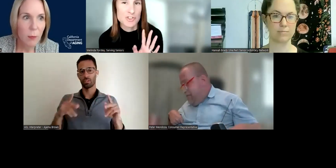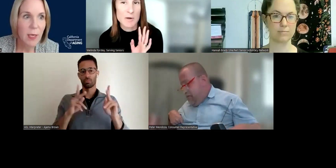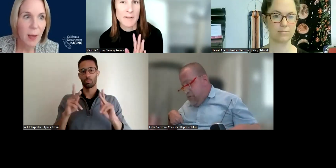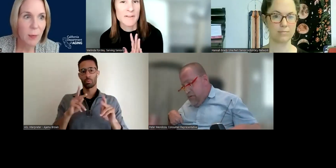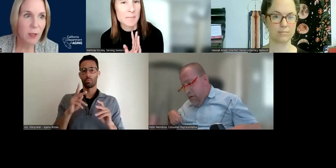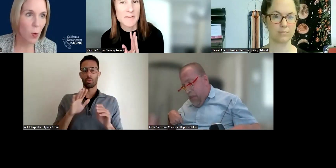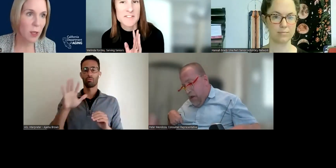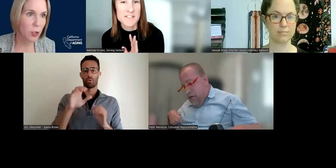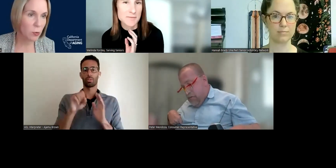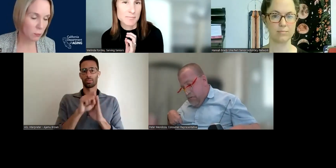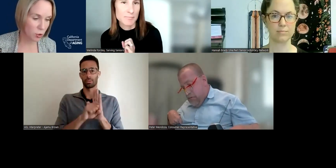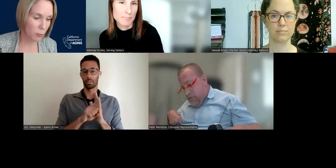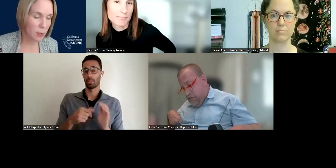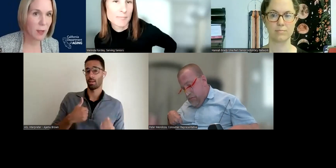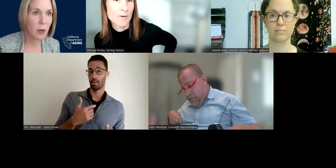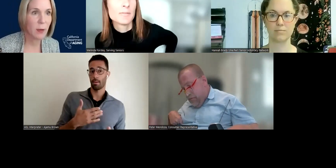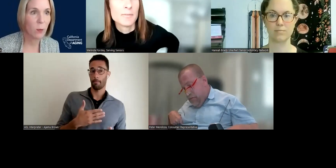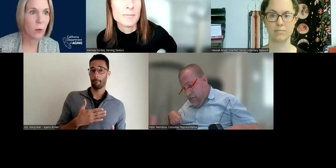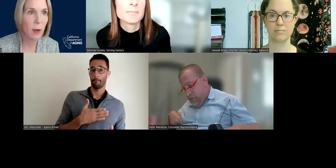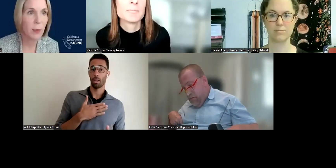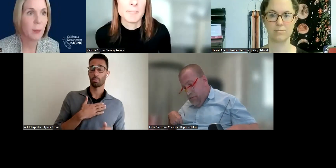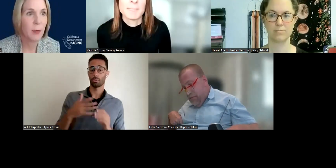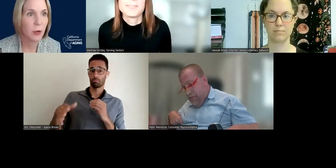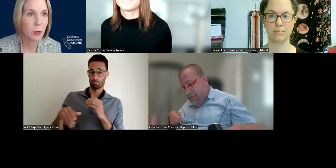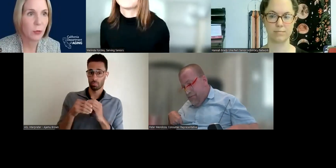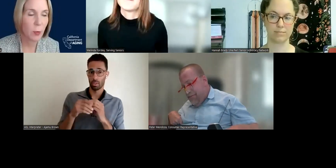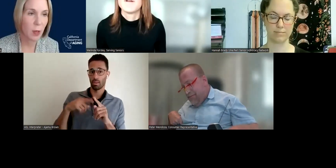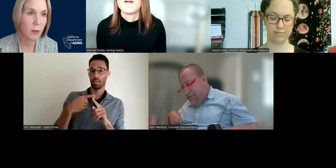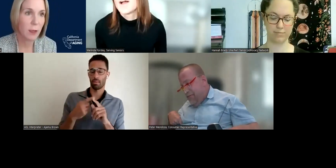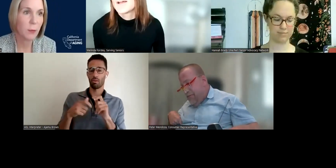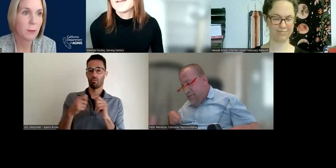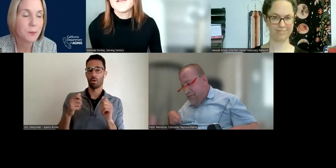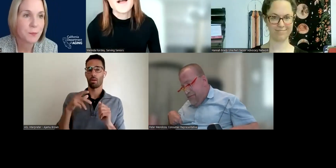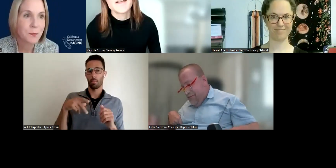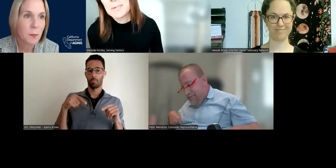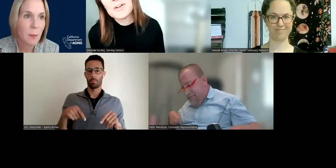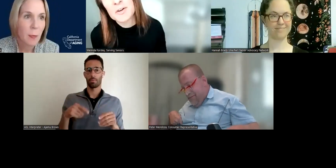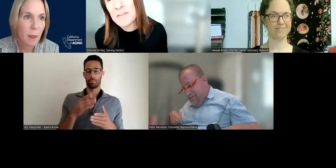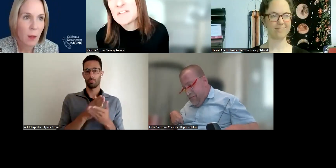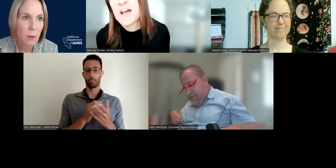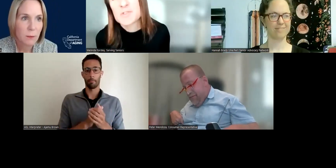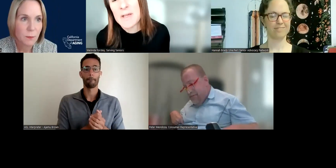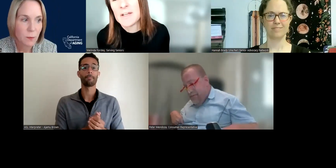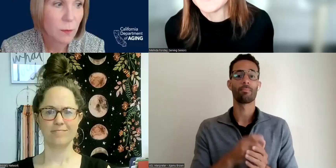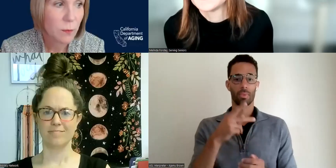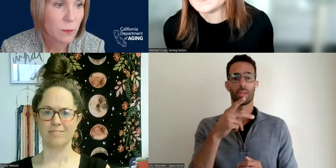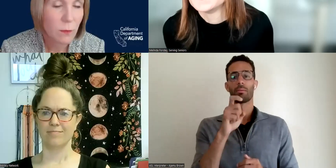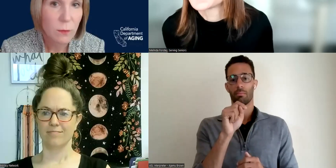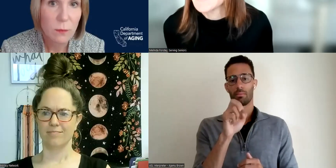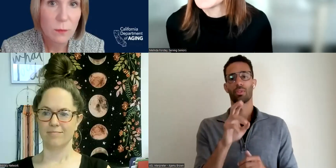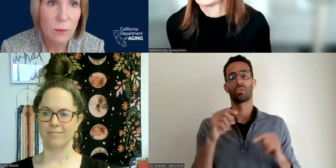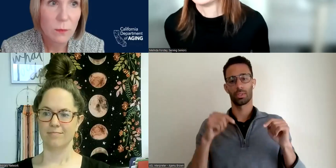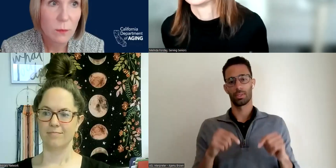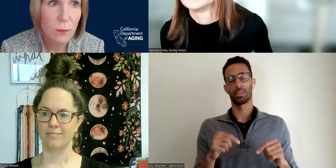happy to jump in. I mean, Why this don't is. you jump in there and then we'll wrap it up after you respond. Thank you. Yeah, Peter, I mean, this has been a